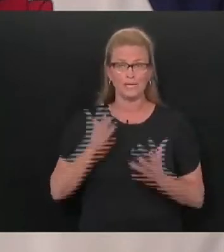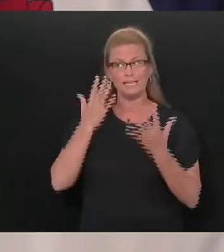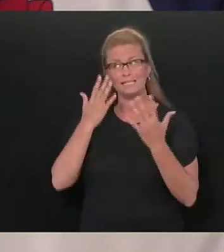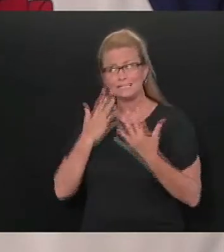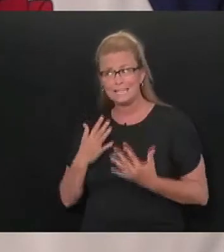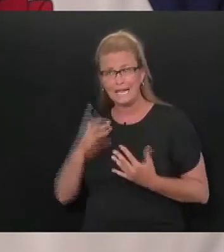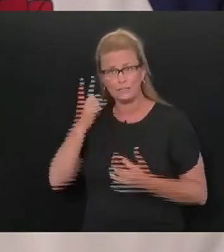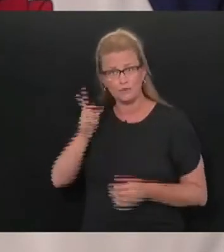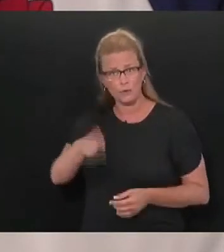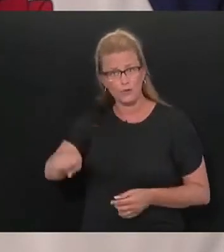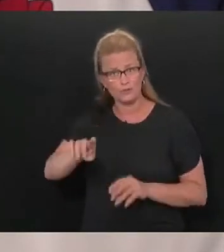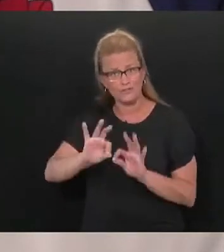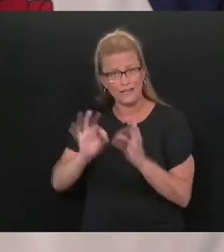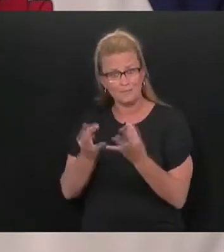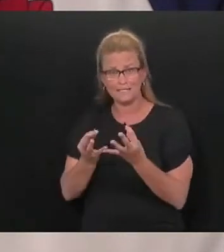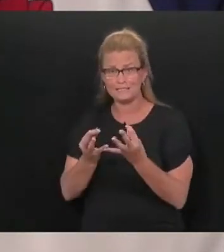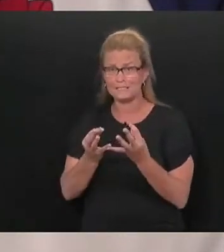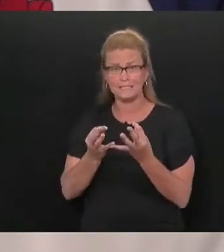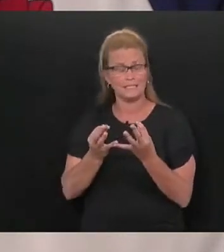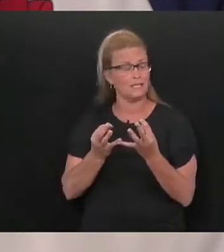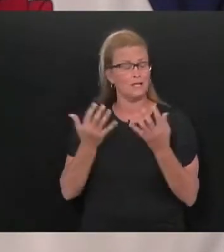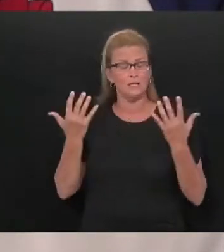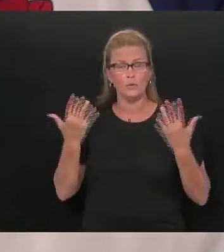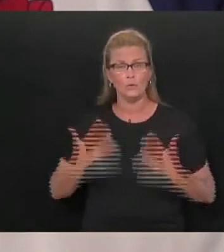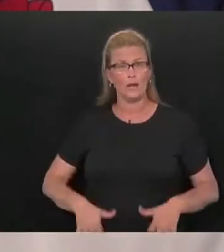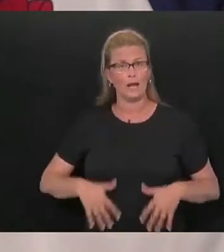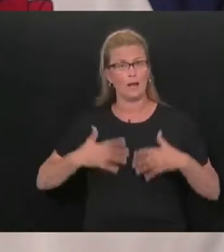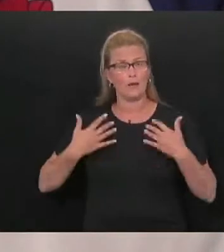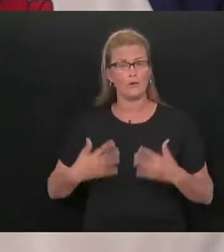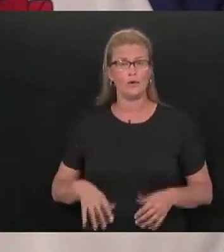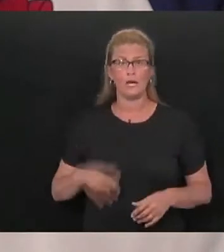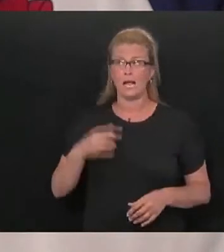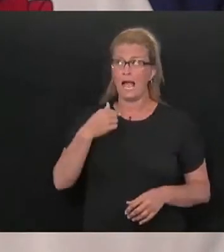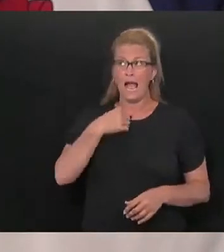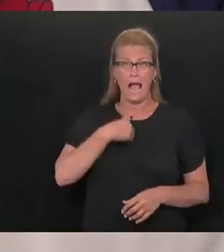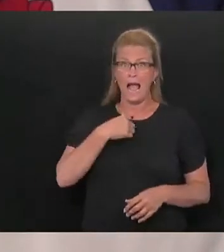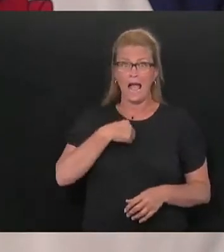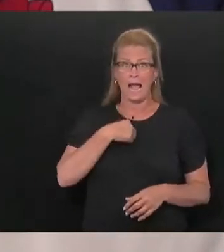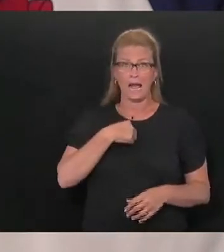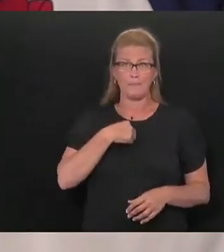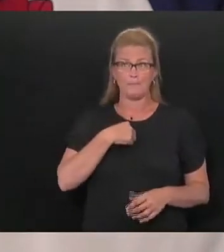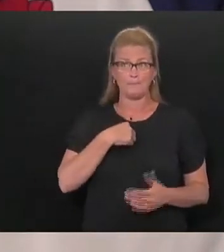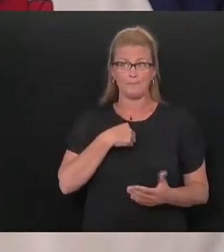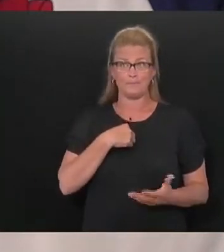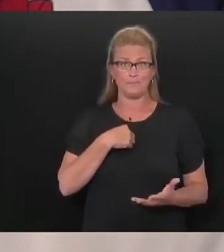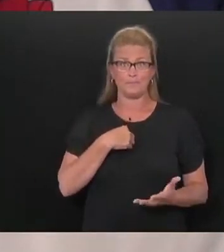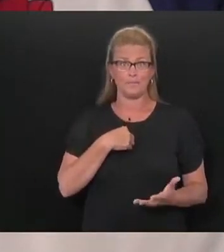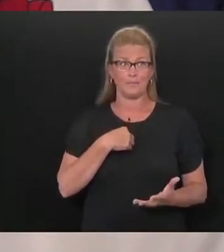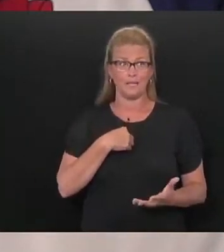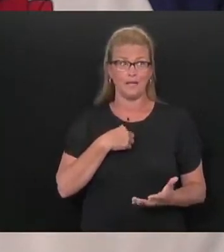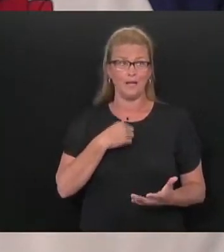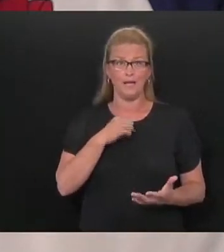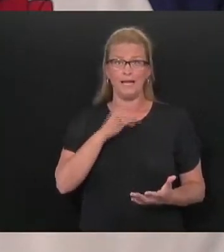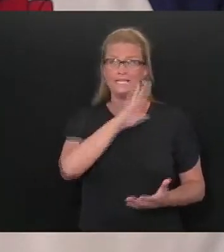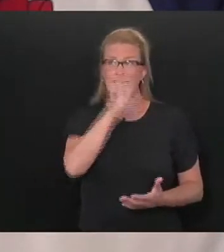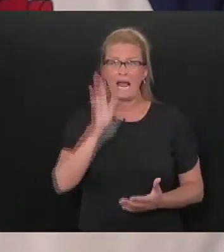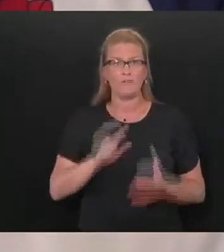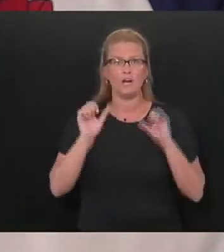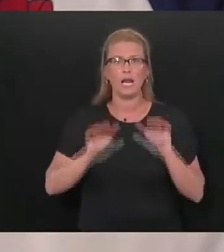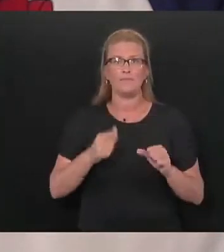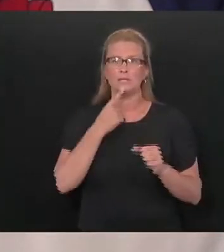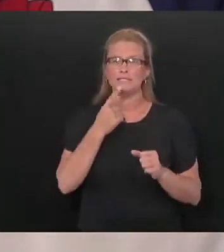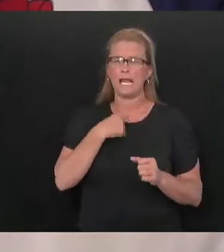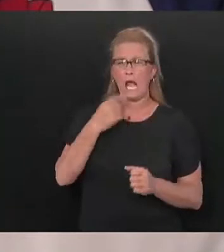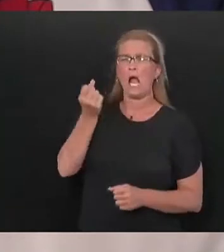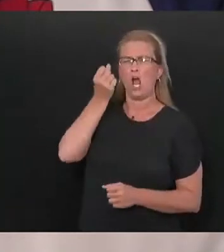ones is off the chart. There's no way on earth I'm going to be able to say, or would ever sit here and say, I know what you're going through, because